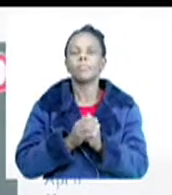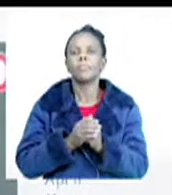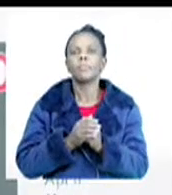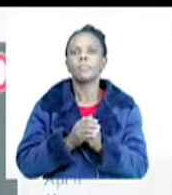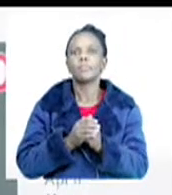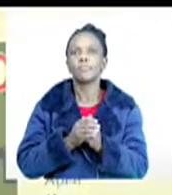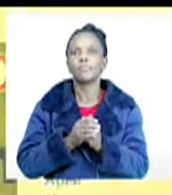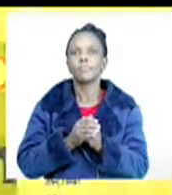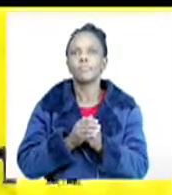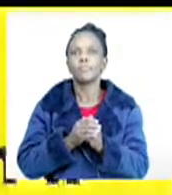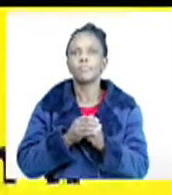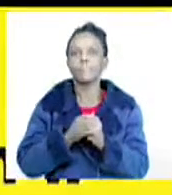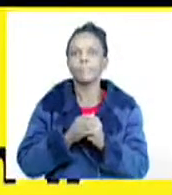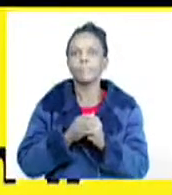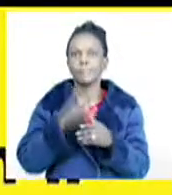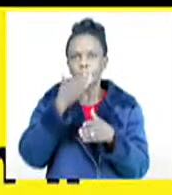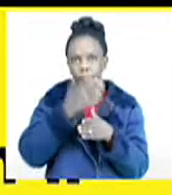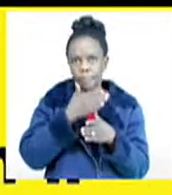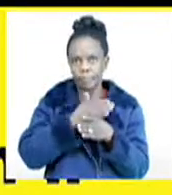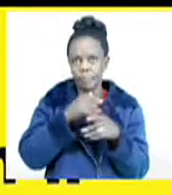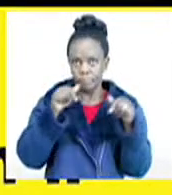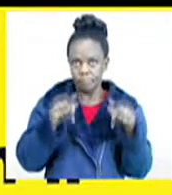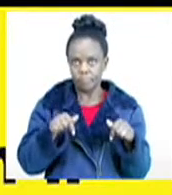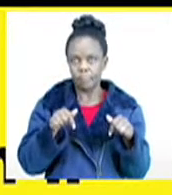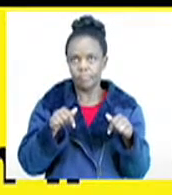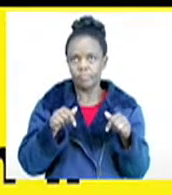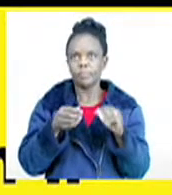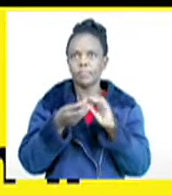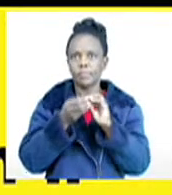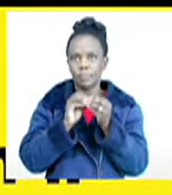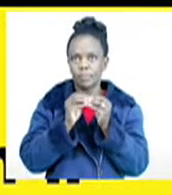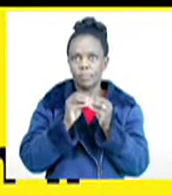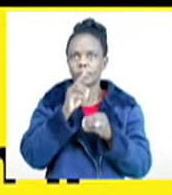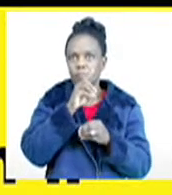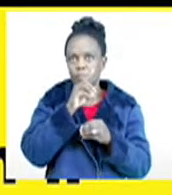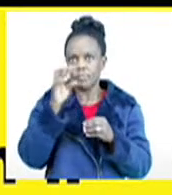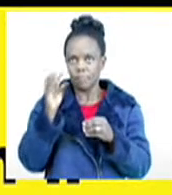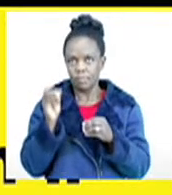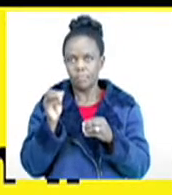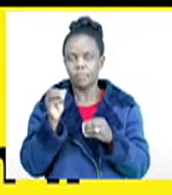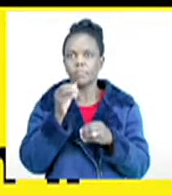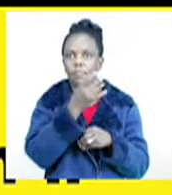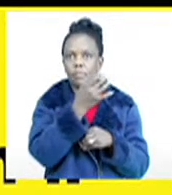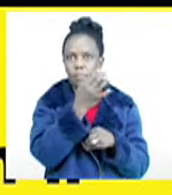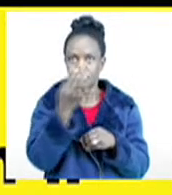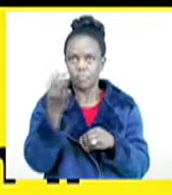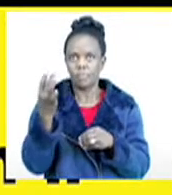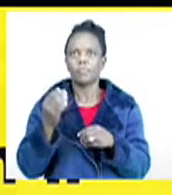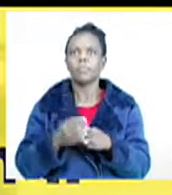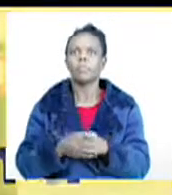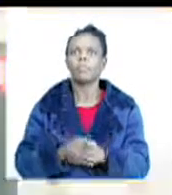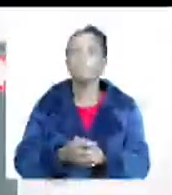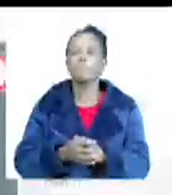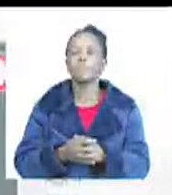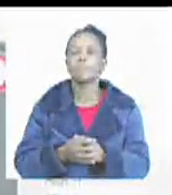well. Our lesson today is about the number 10 and counting.